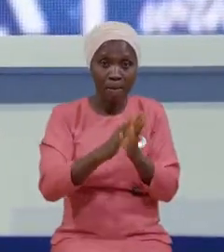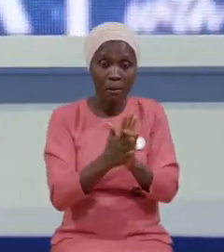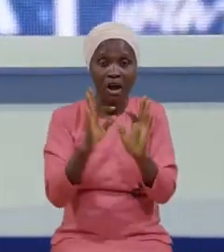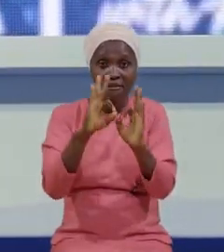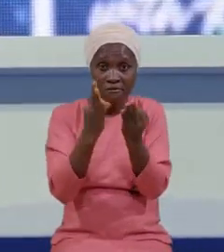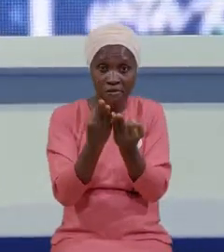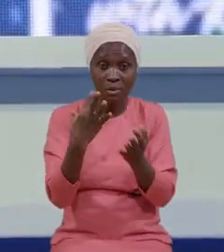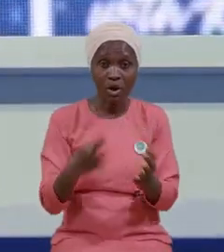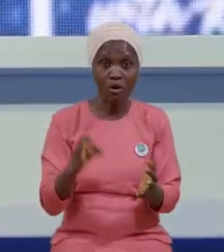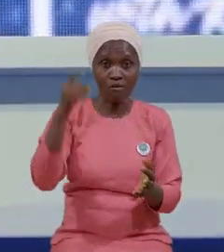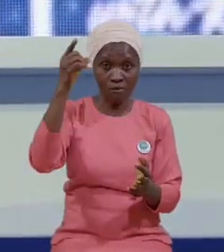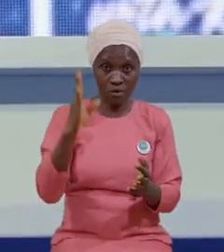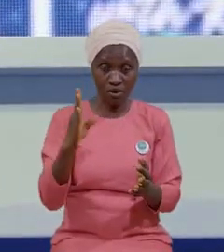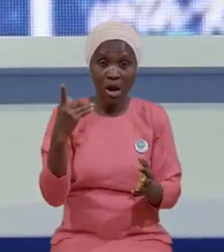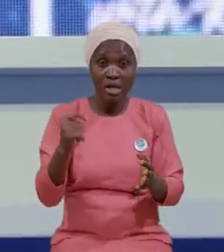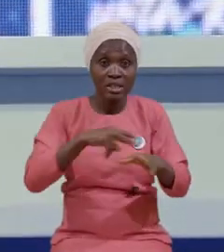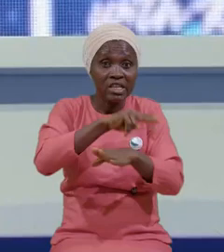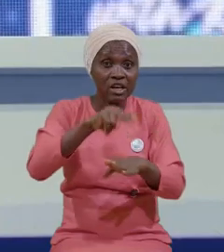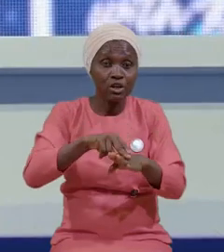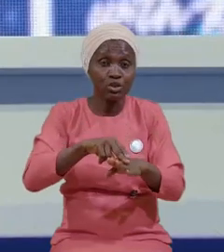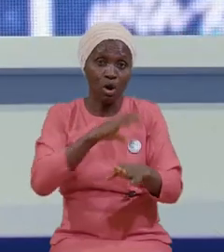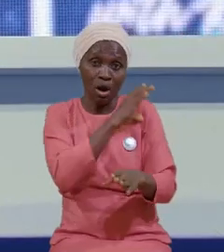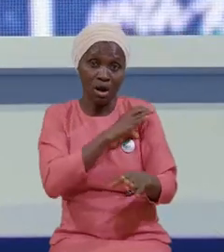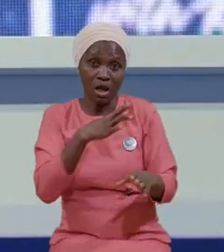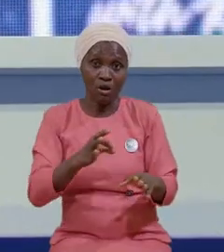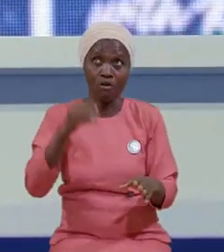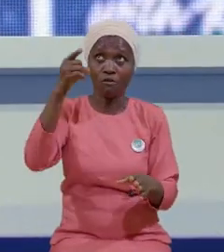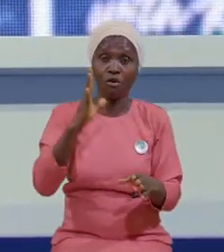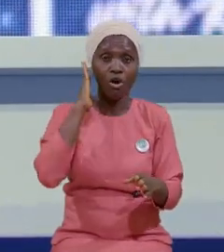the nature of God will pass into him.